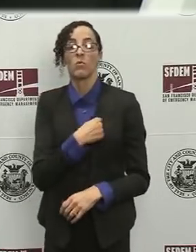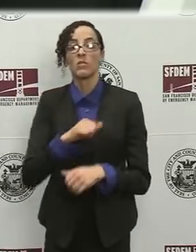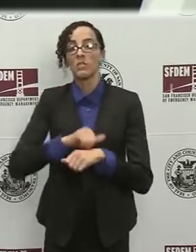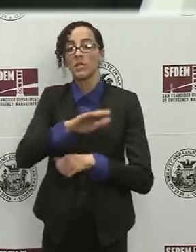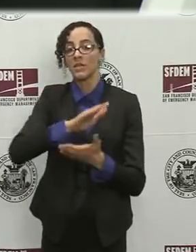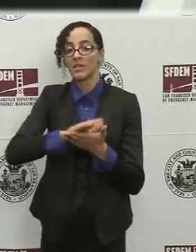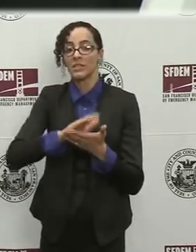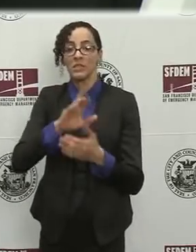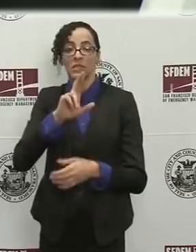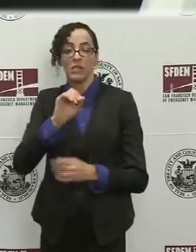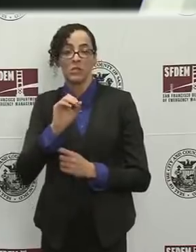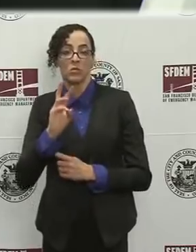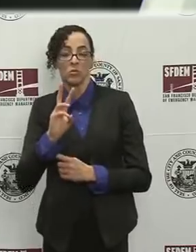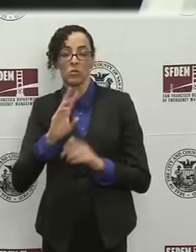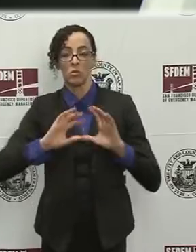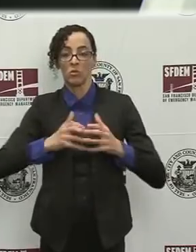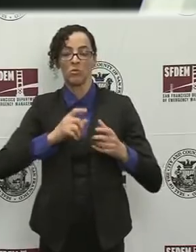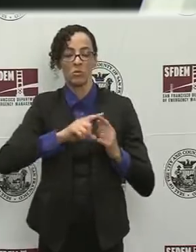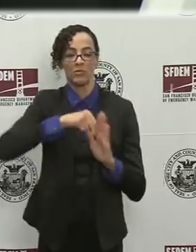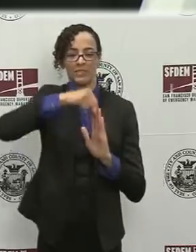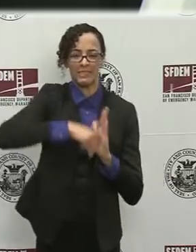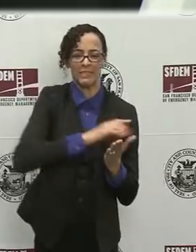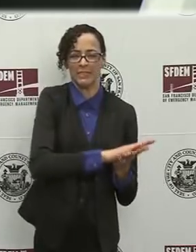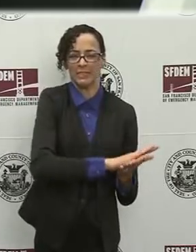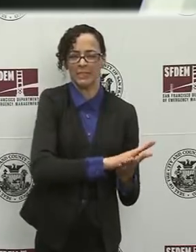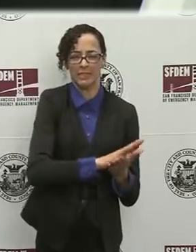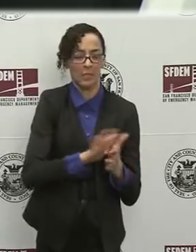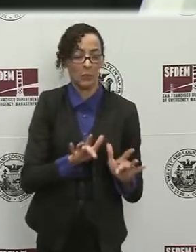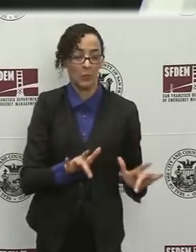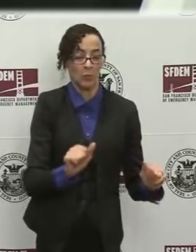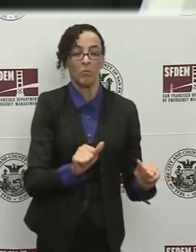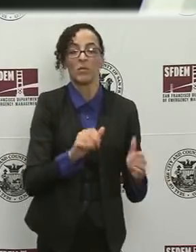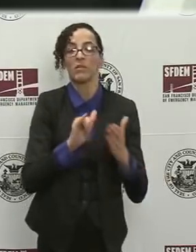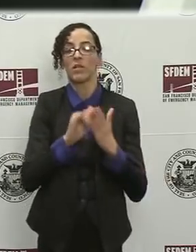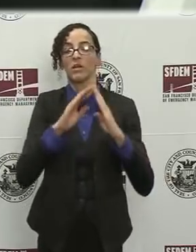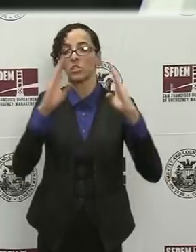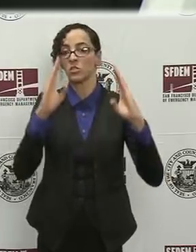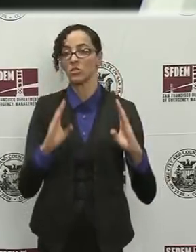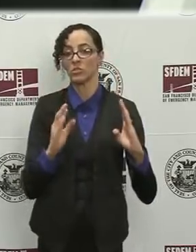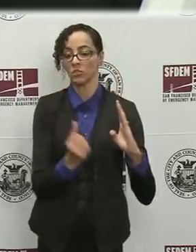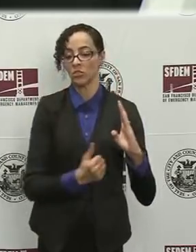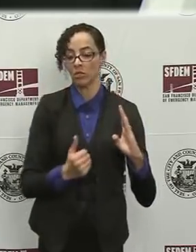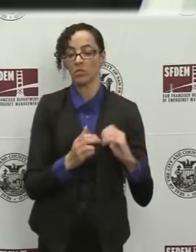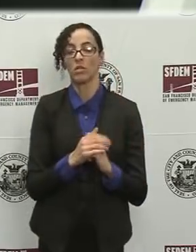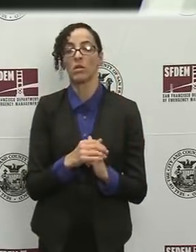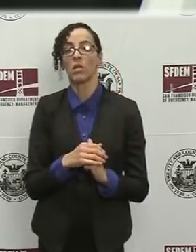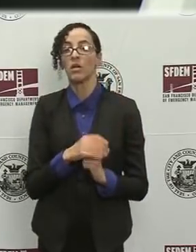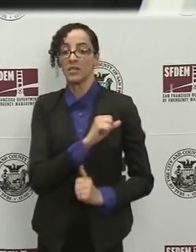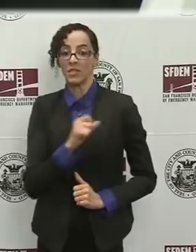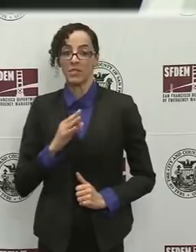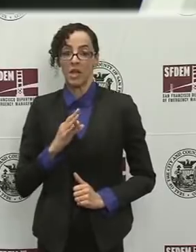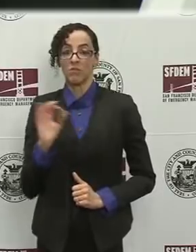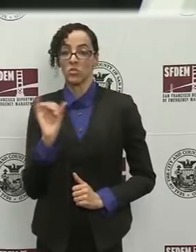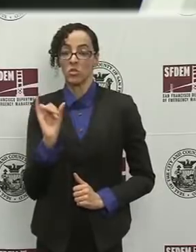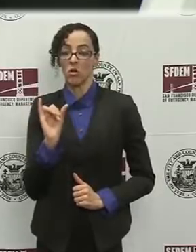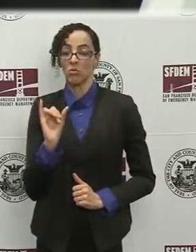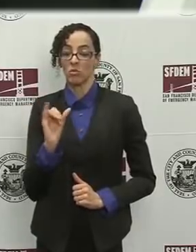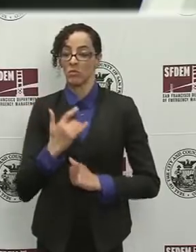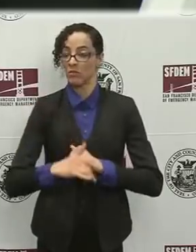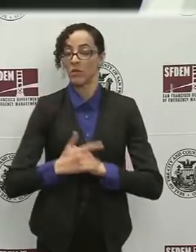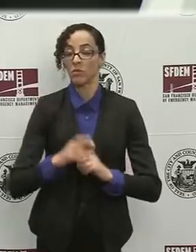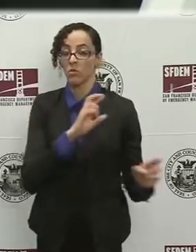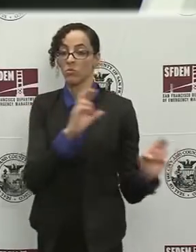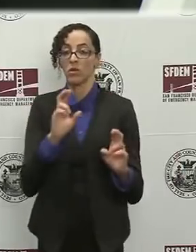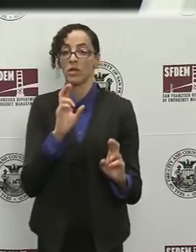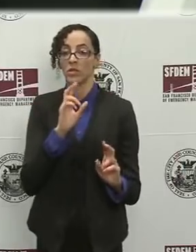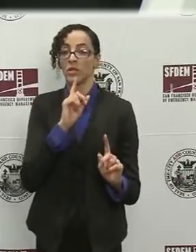the shelter, and the Department of Public Health will be on site to answer staff and guest questions. The site management will continue to guide